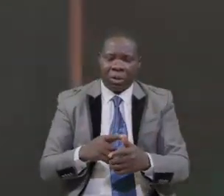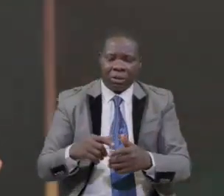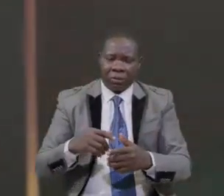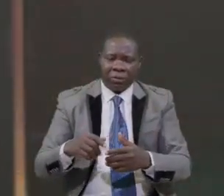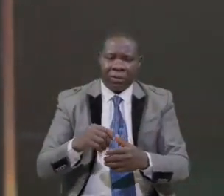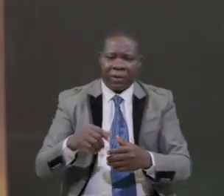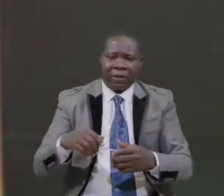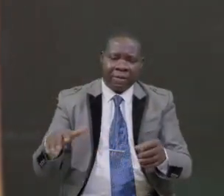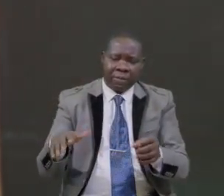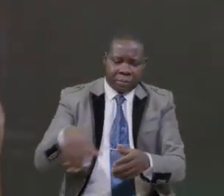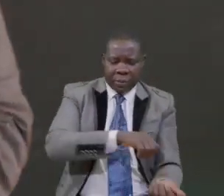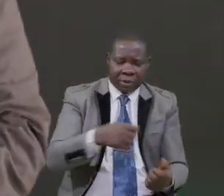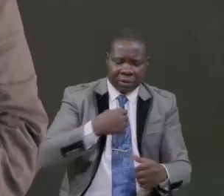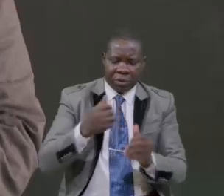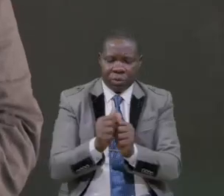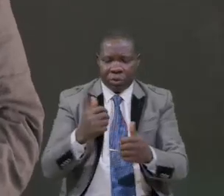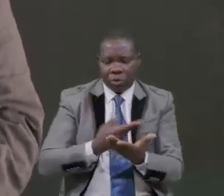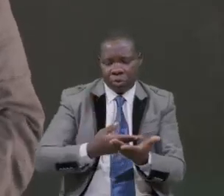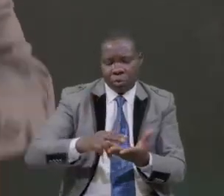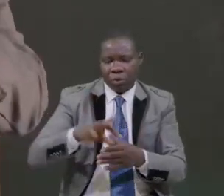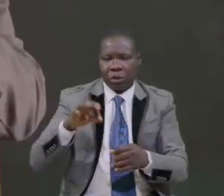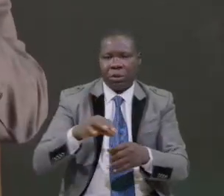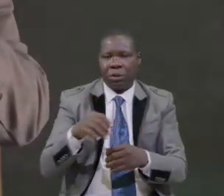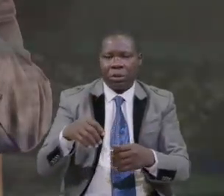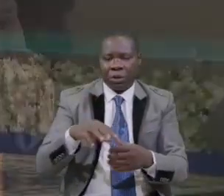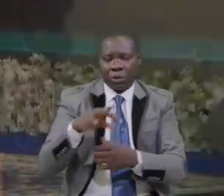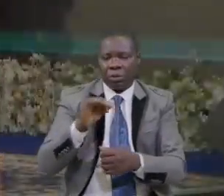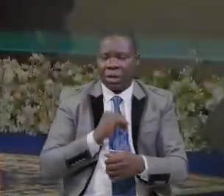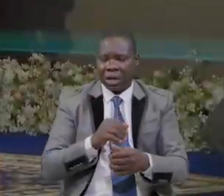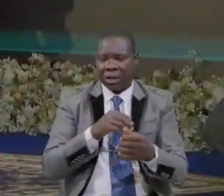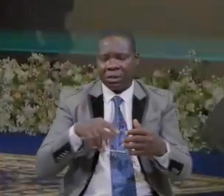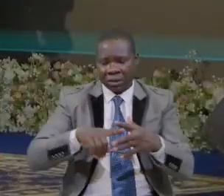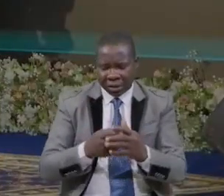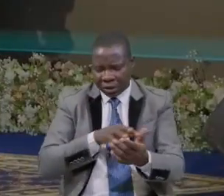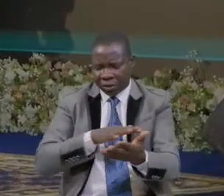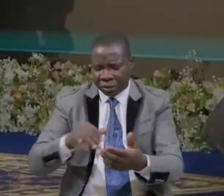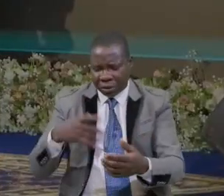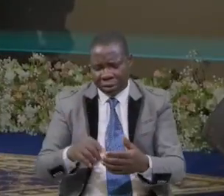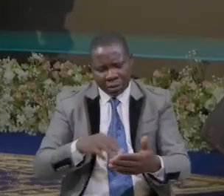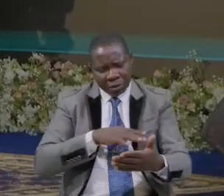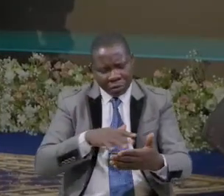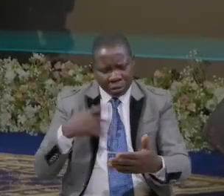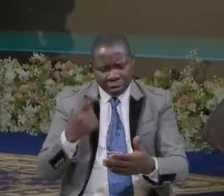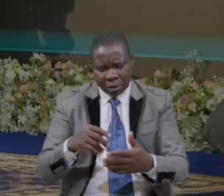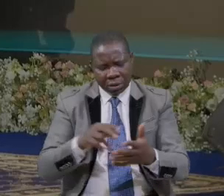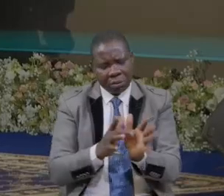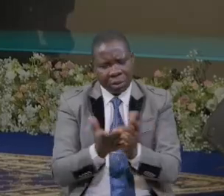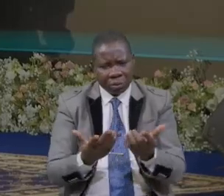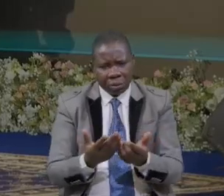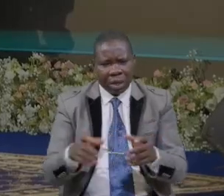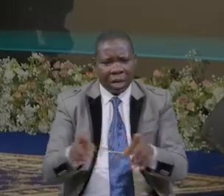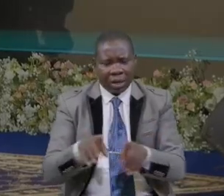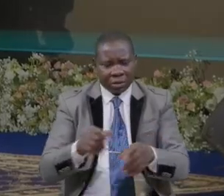was studying the Bible like a professor. I studied the Bible more than my mathematics that I was lecturing at